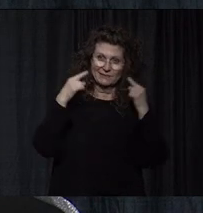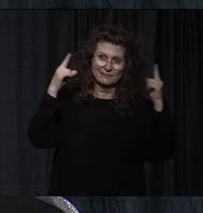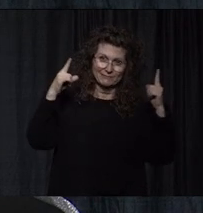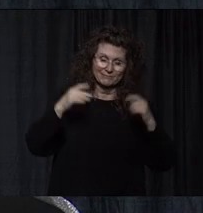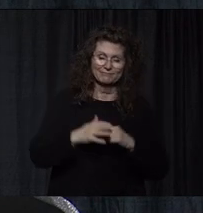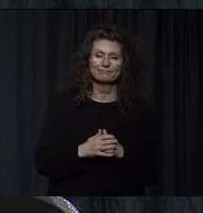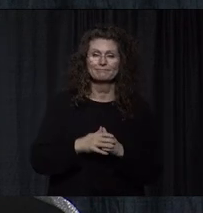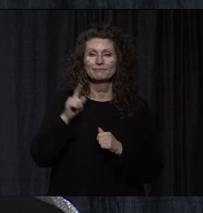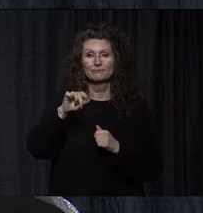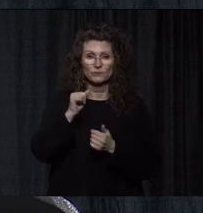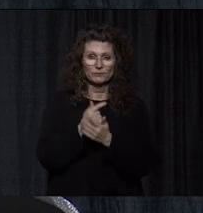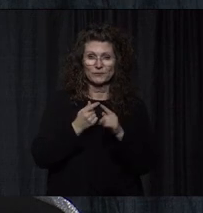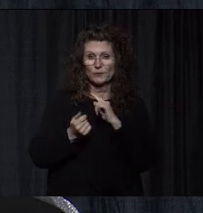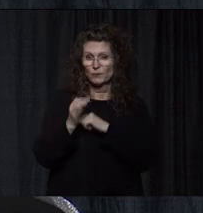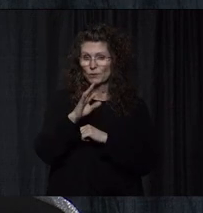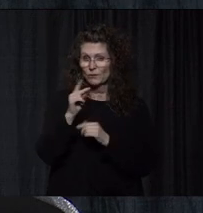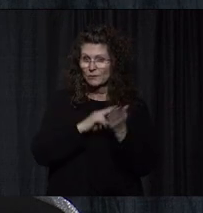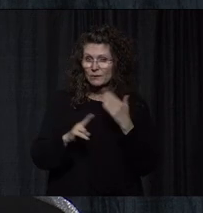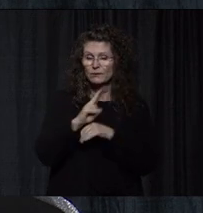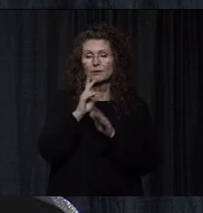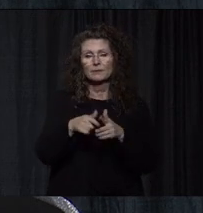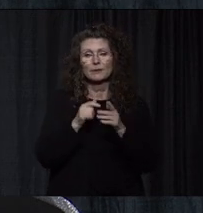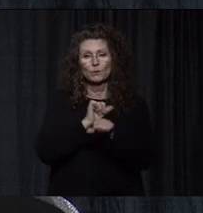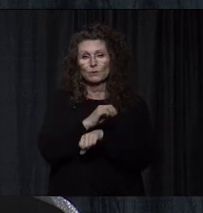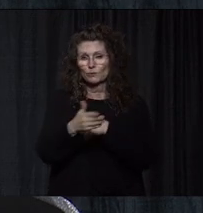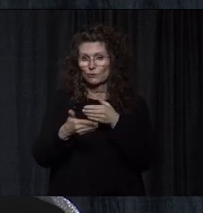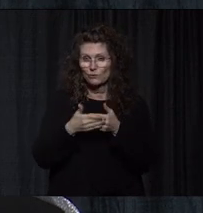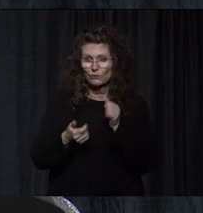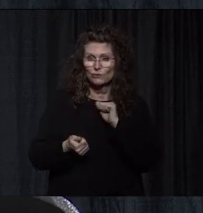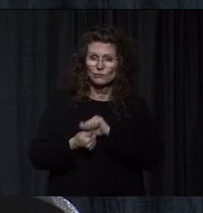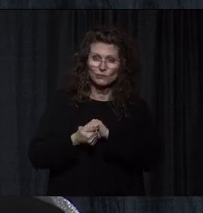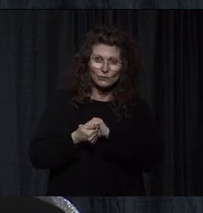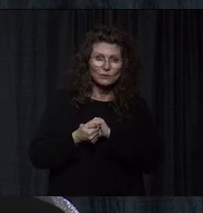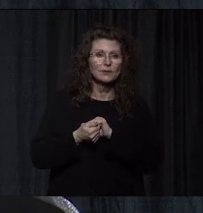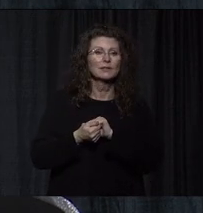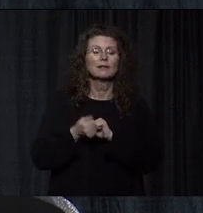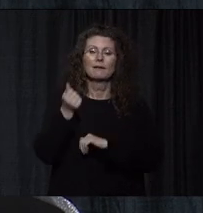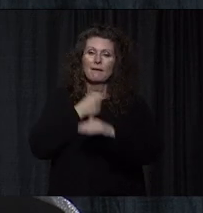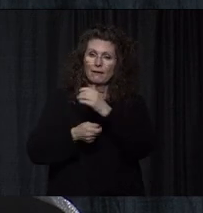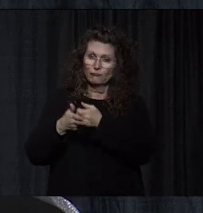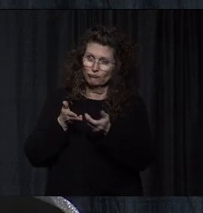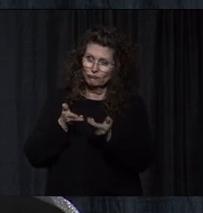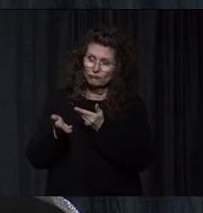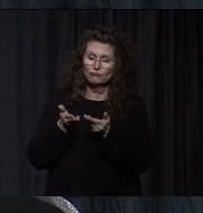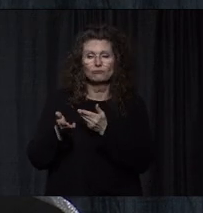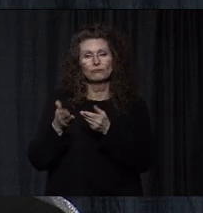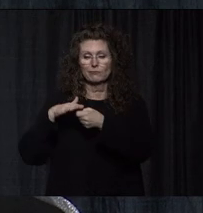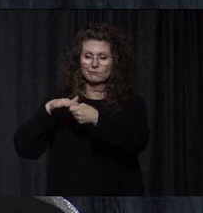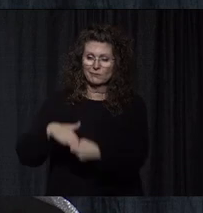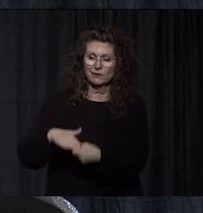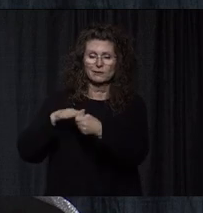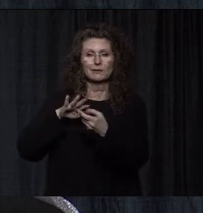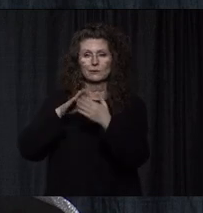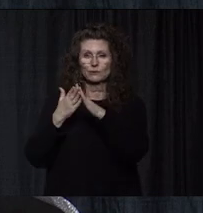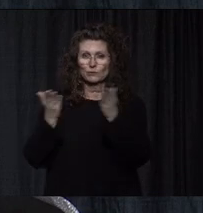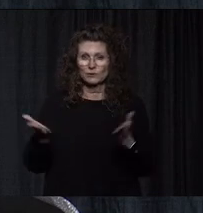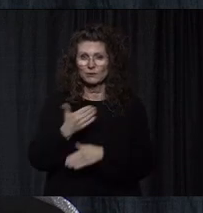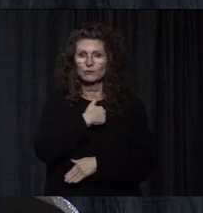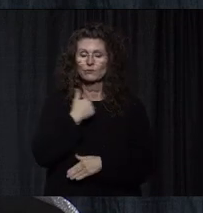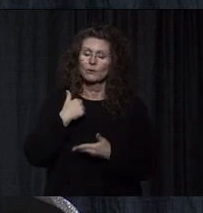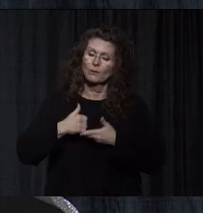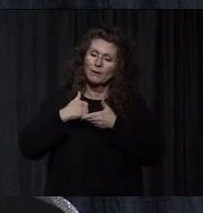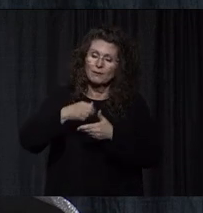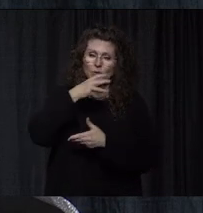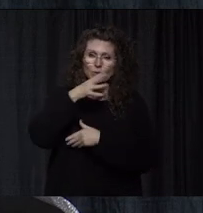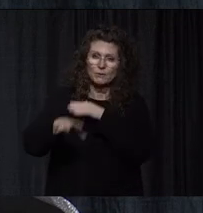from York University and began working closely with underserved communities in Toronto. There she worked to help women